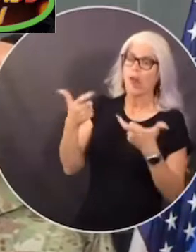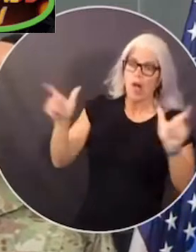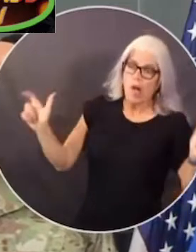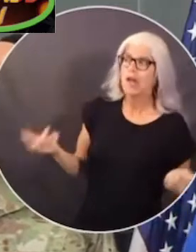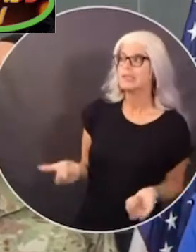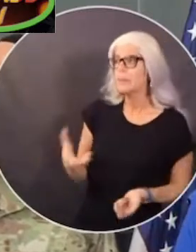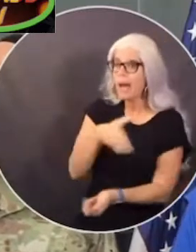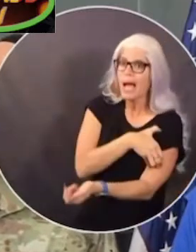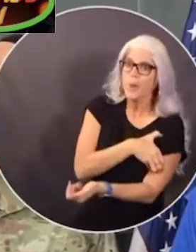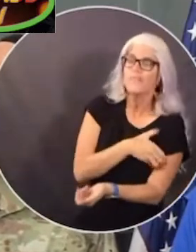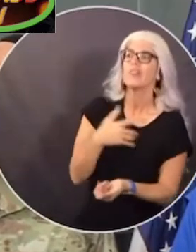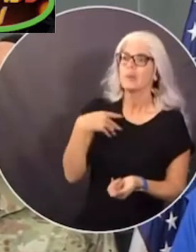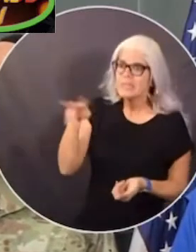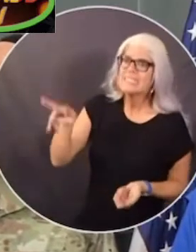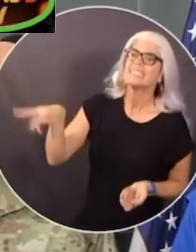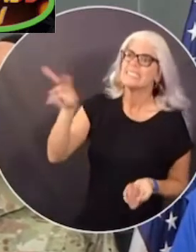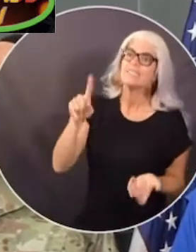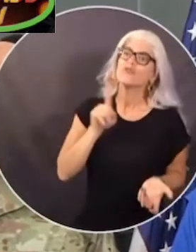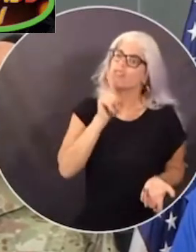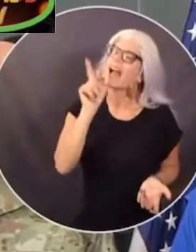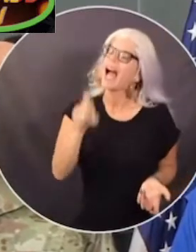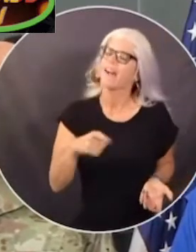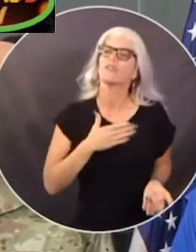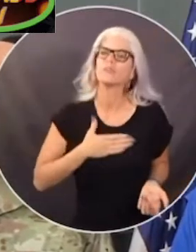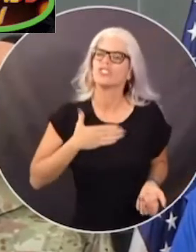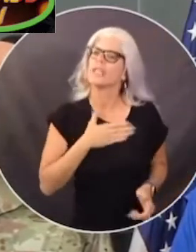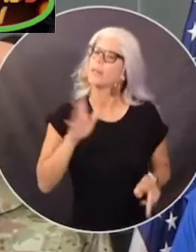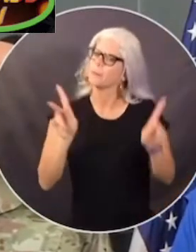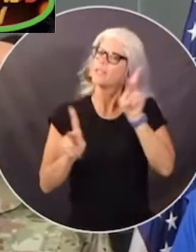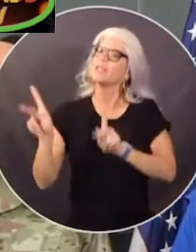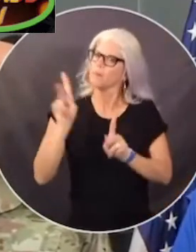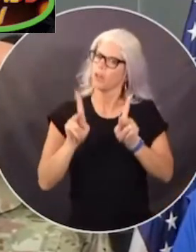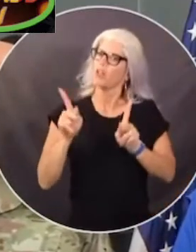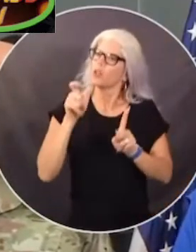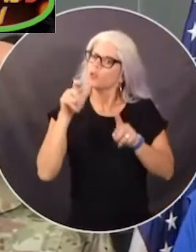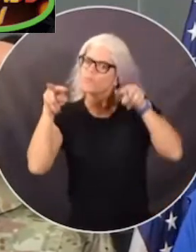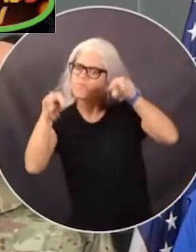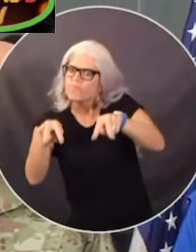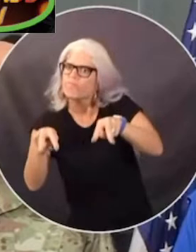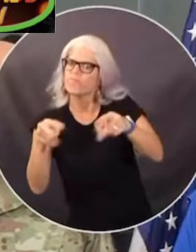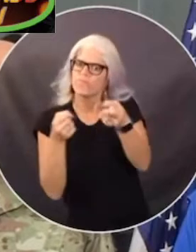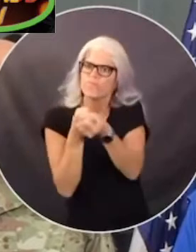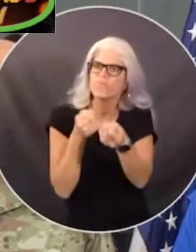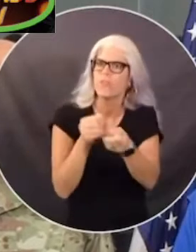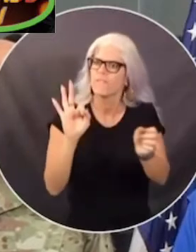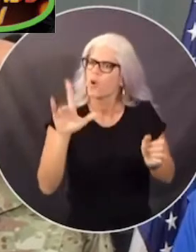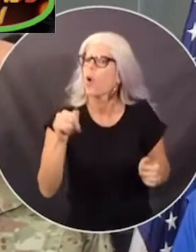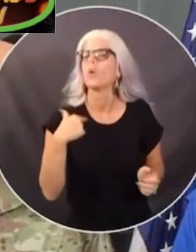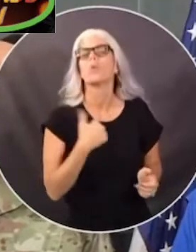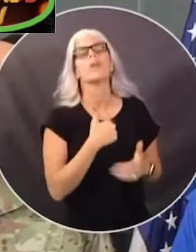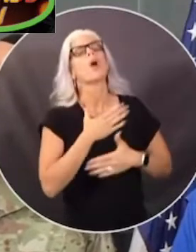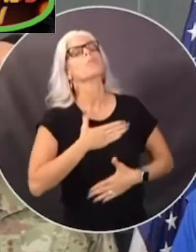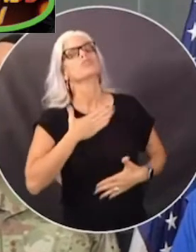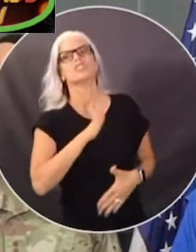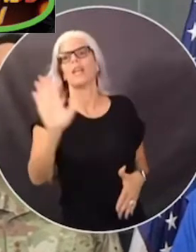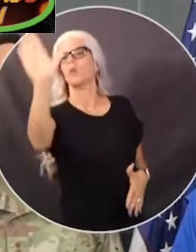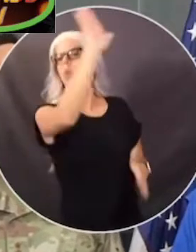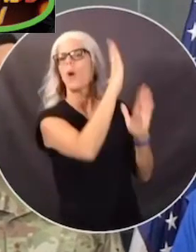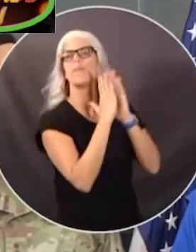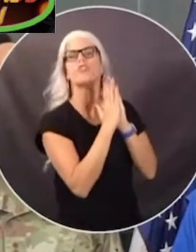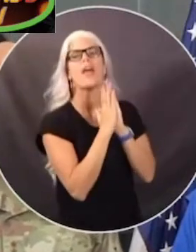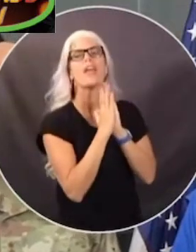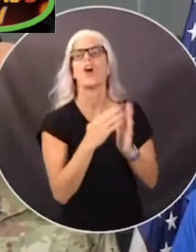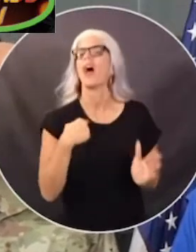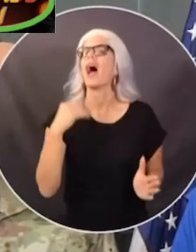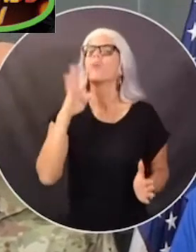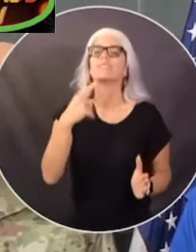we really appreciate people's concern for Florida. You know, we do appreciate the prayers. You know, I'm going to be saying prayers that the folks there